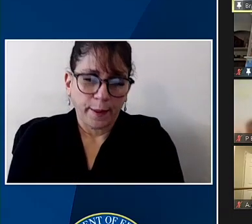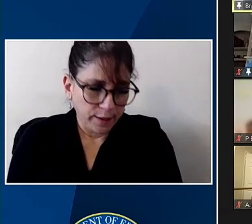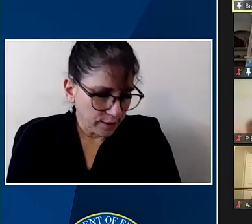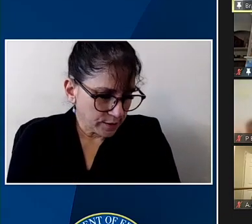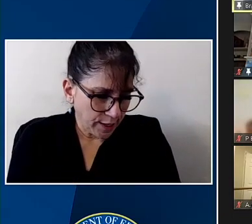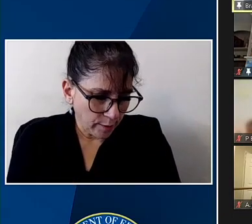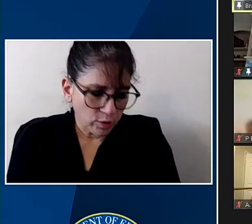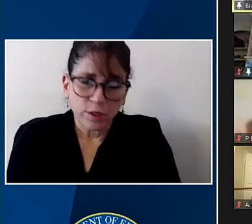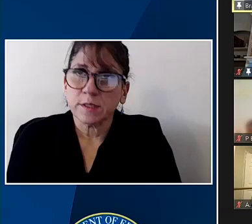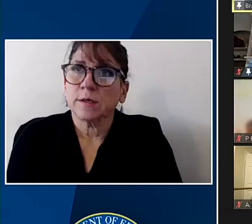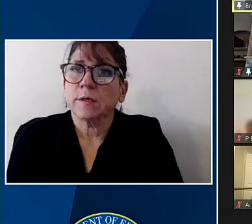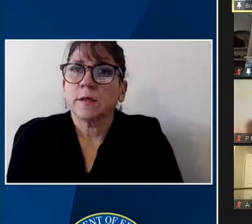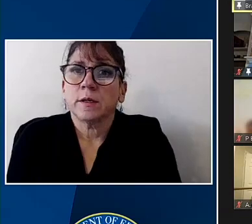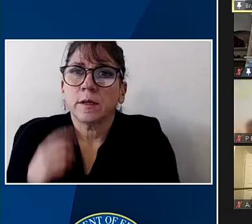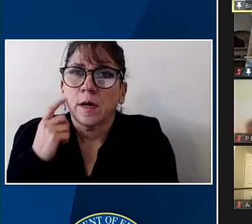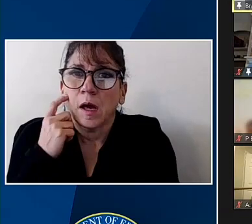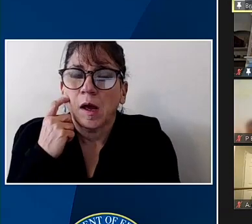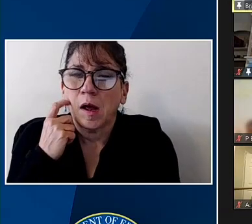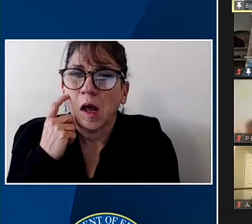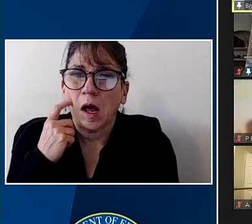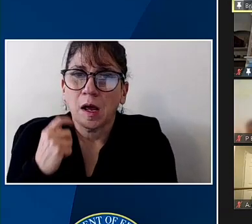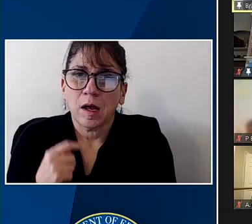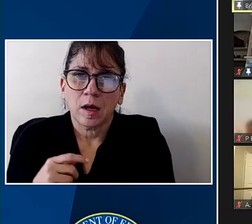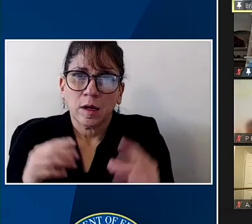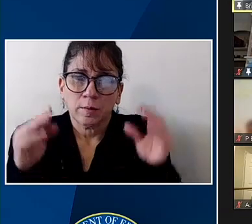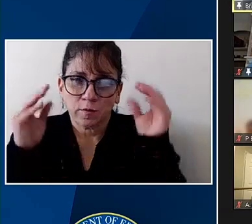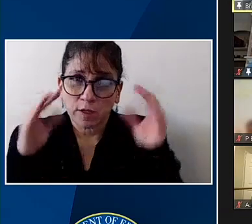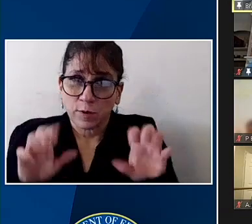Good afternoon, Professor Kittrell. Can you hear me?